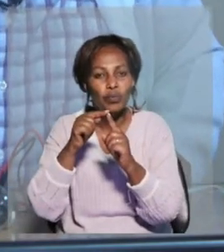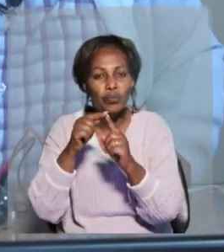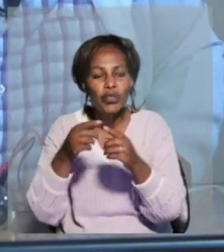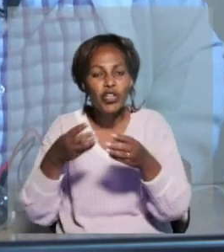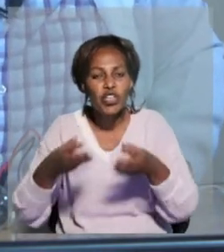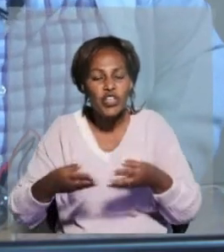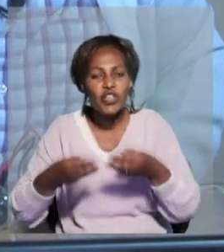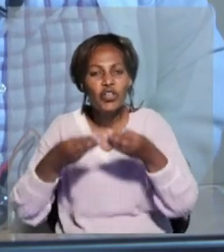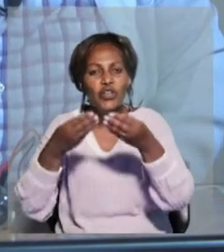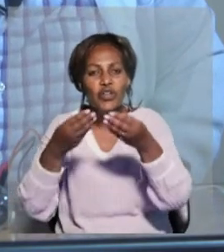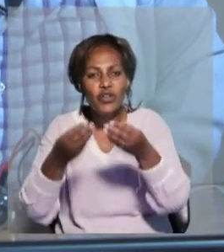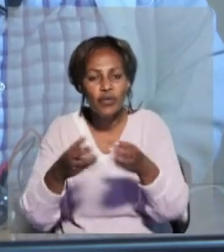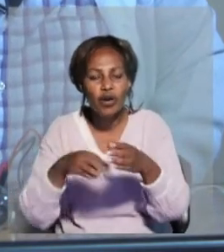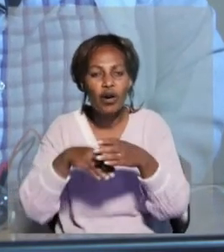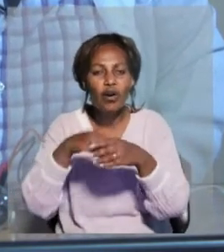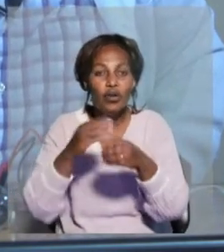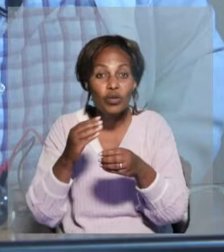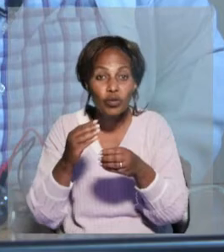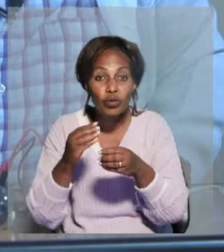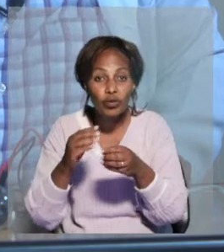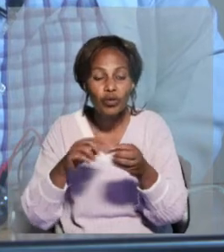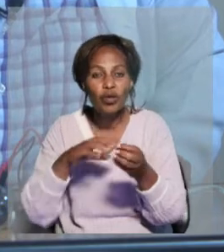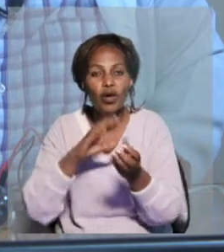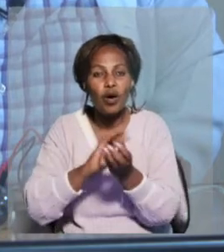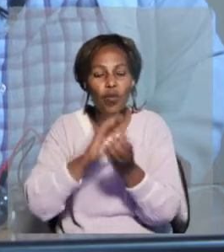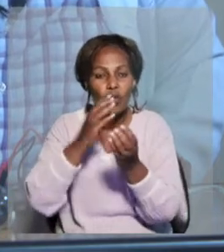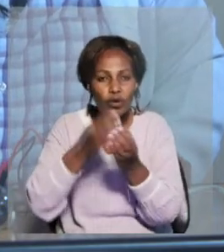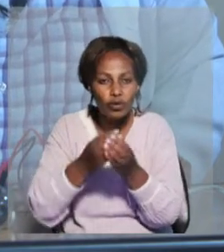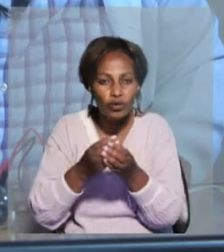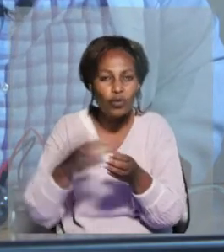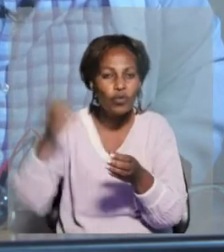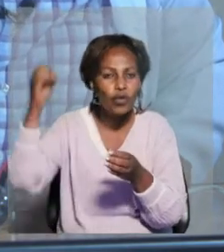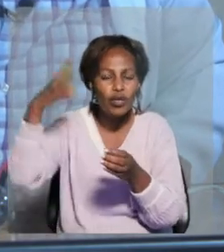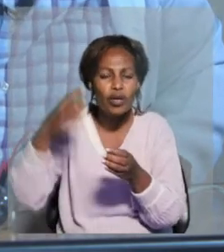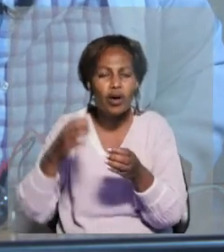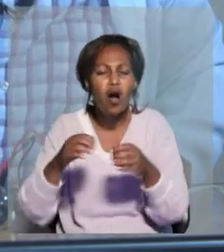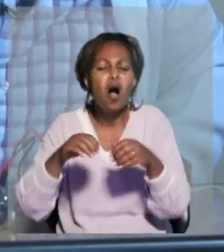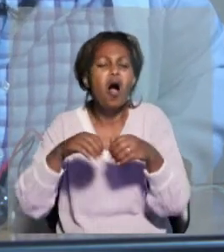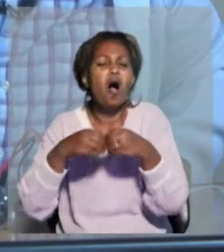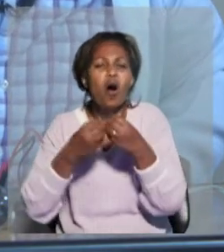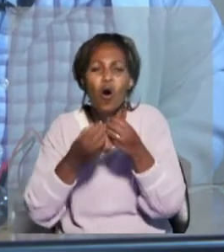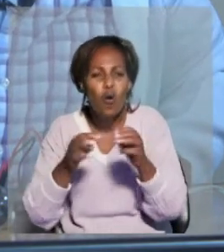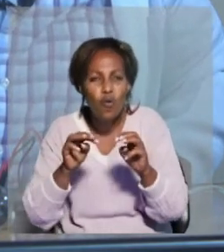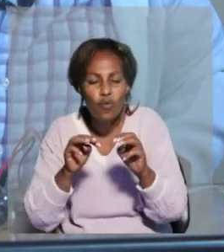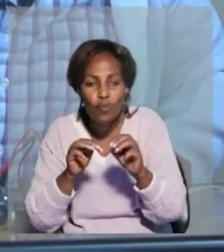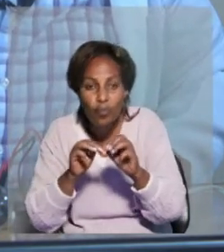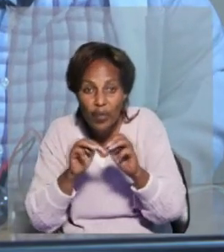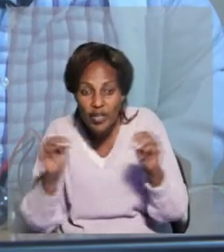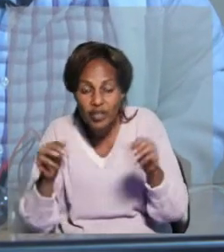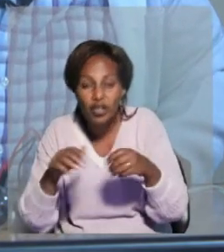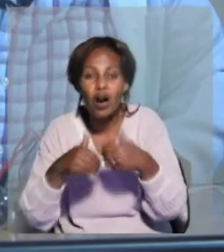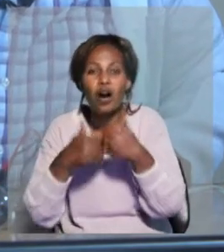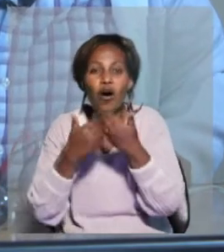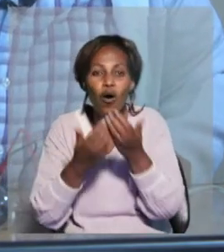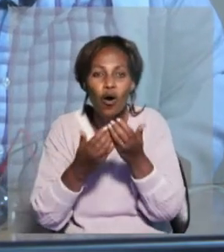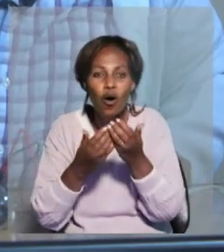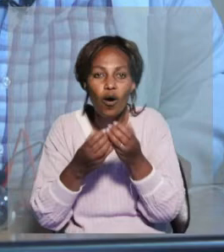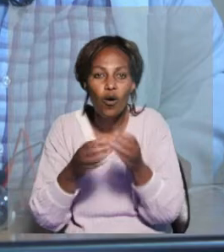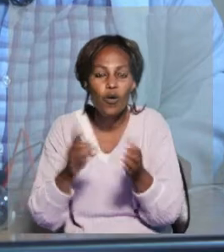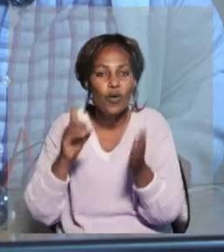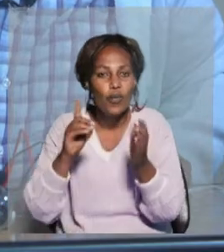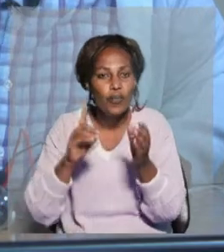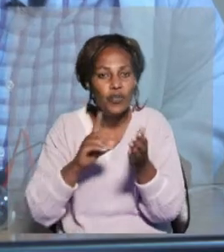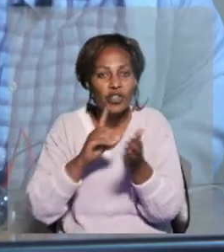give out that amount of light. Yeah. How do we measure this electrical input? We use diameter to measure